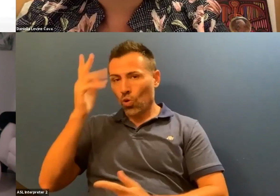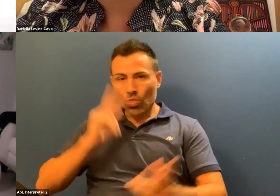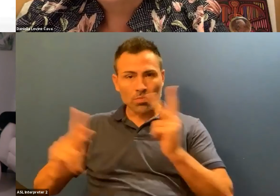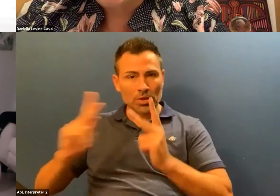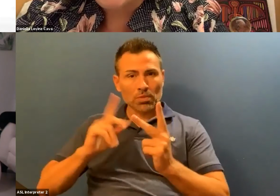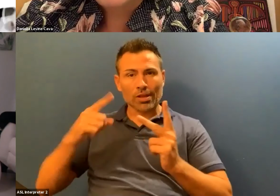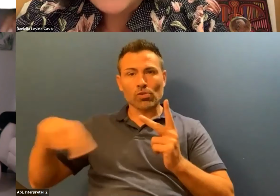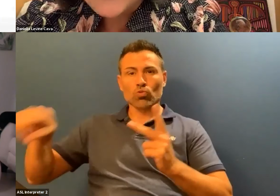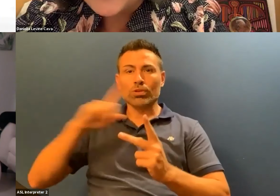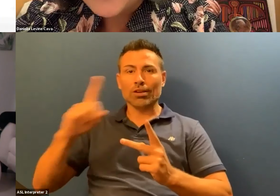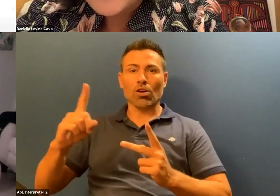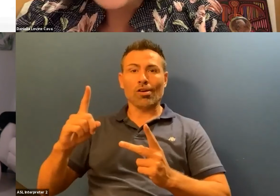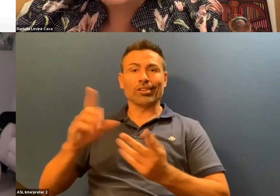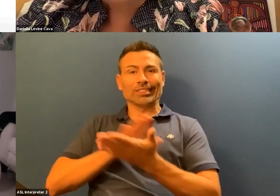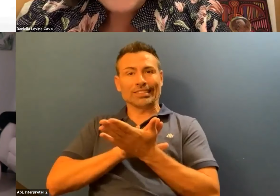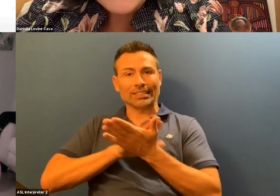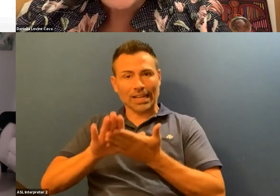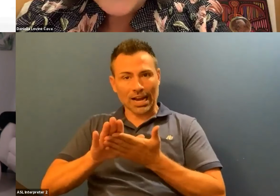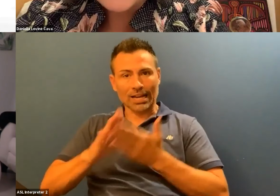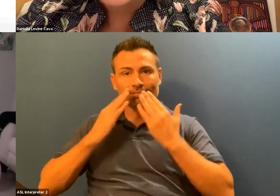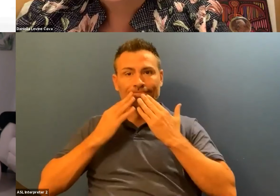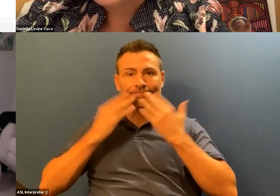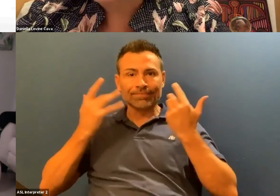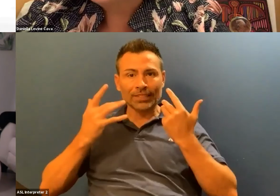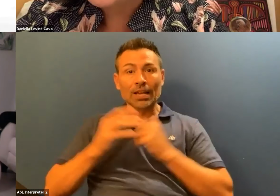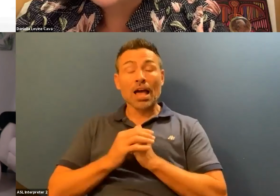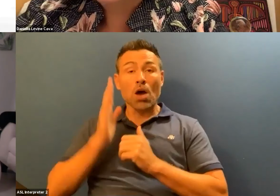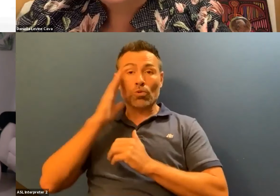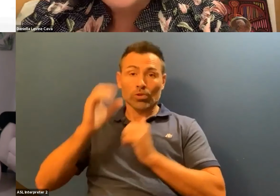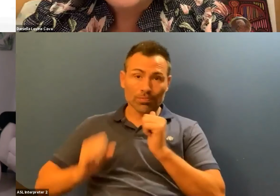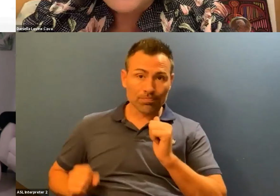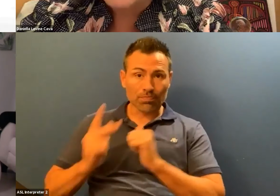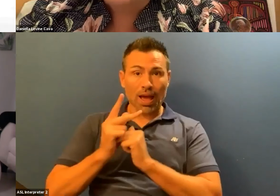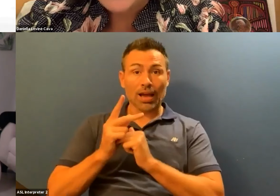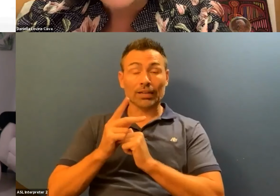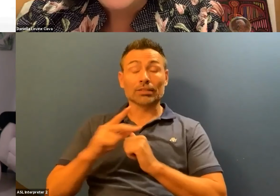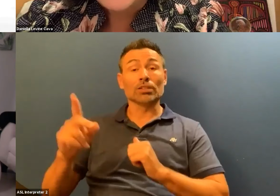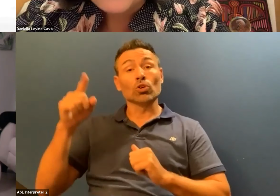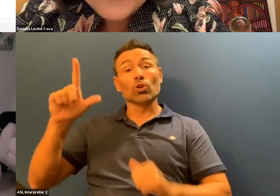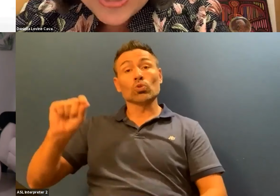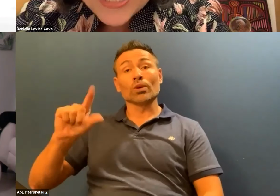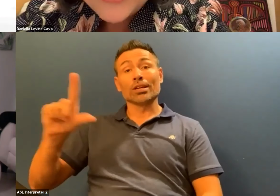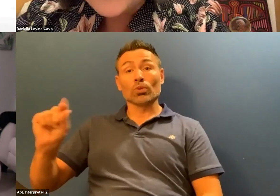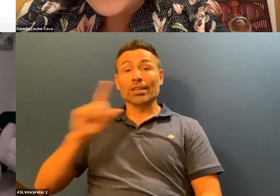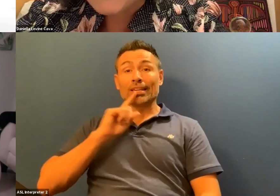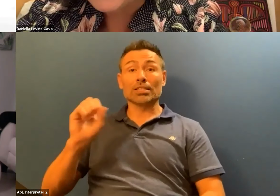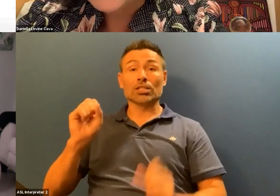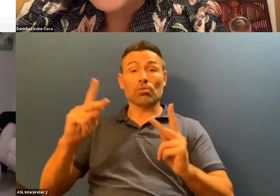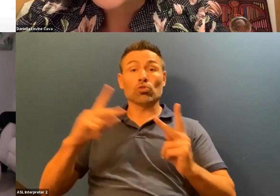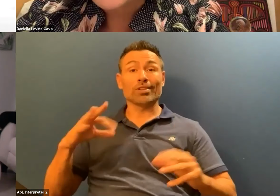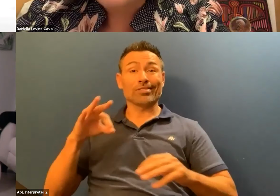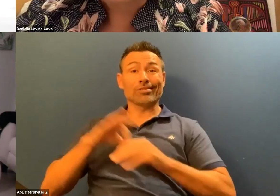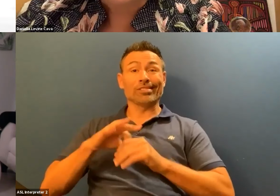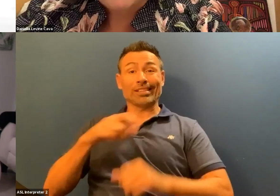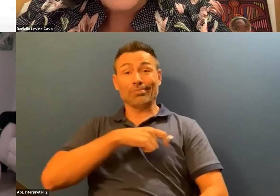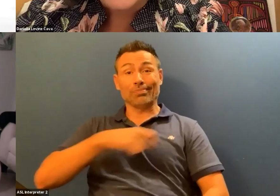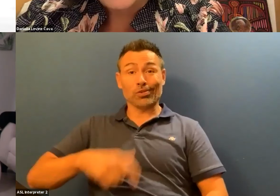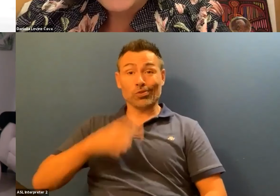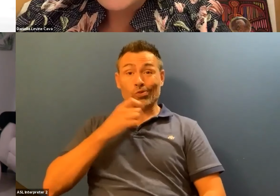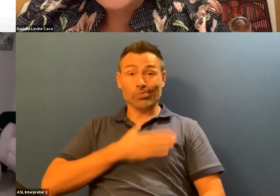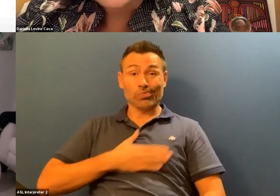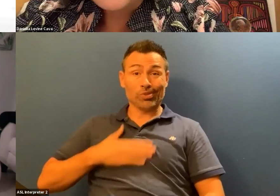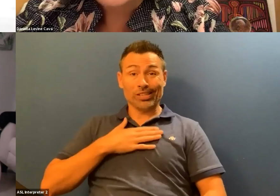and we are resolute. So 2020 is an opportunity to elect a mayor who not only appreciates these characteristics, but who